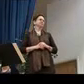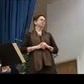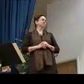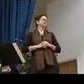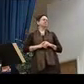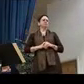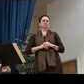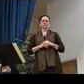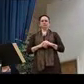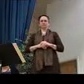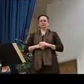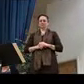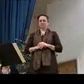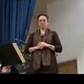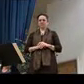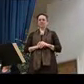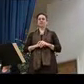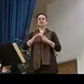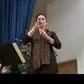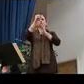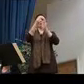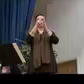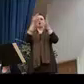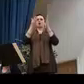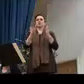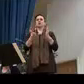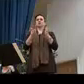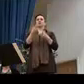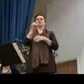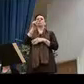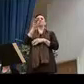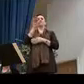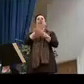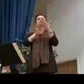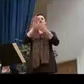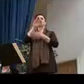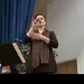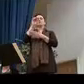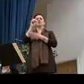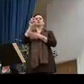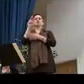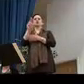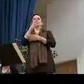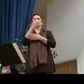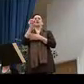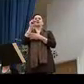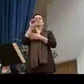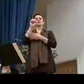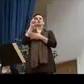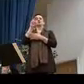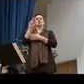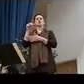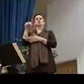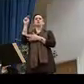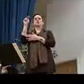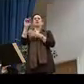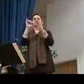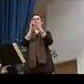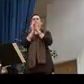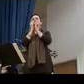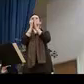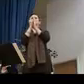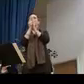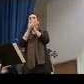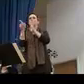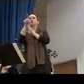Graduates of Great Falls College MSU and MSU Northern, this is the moment you've been waiting for. I would like to